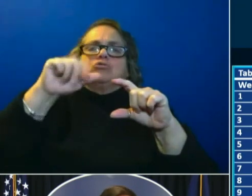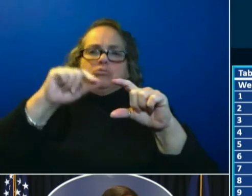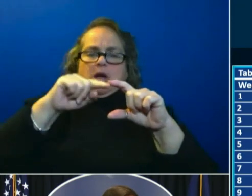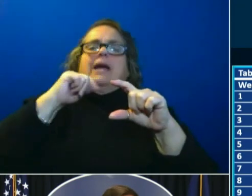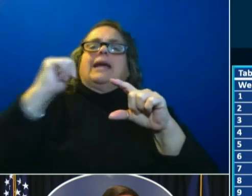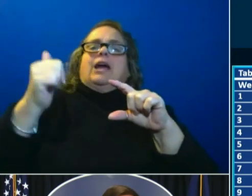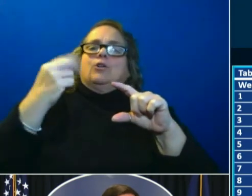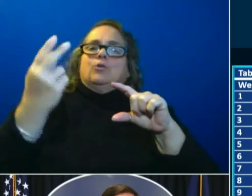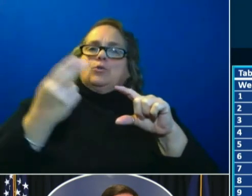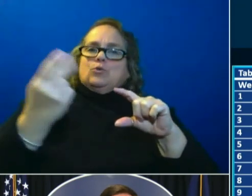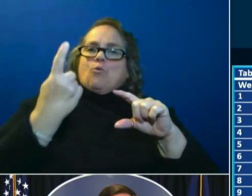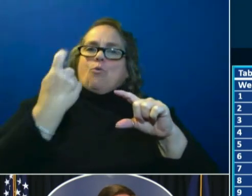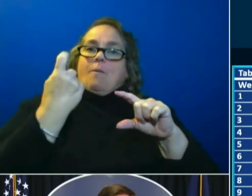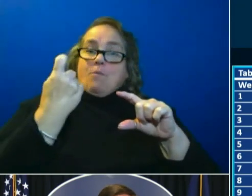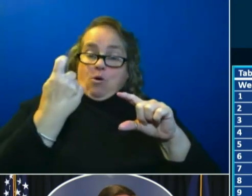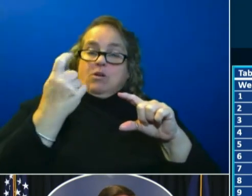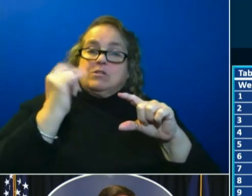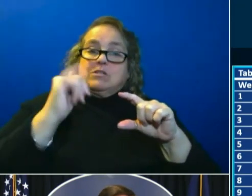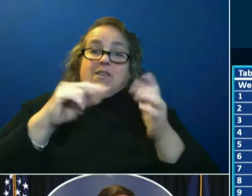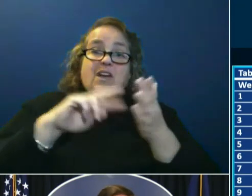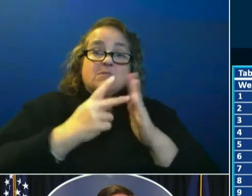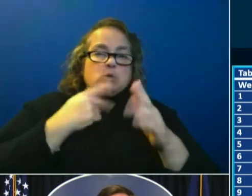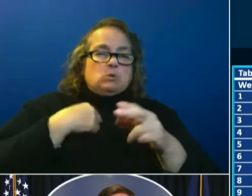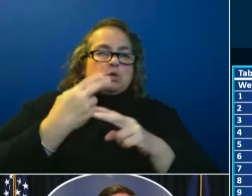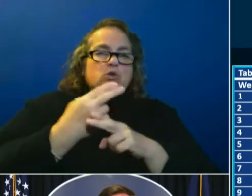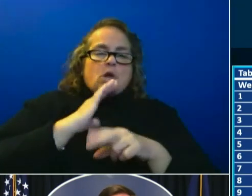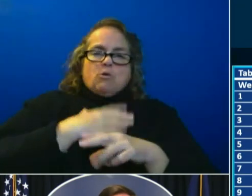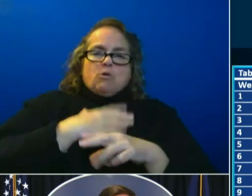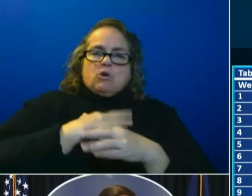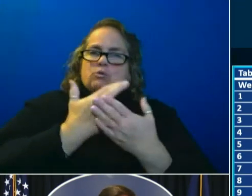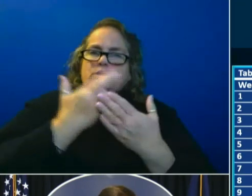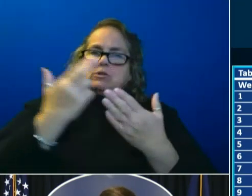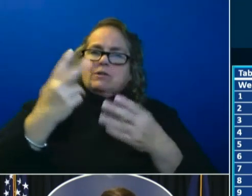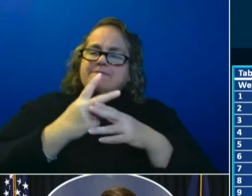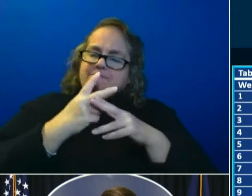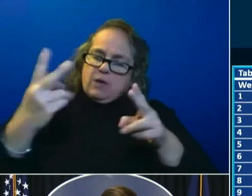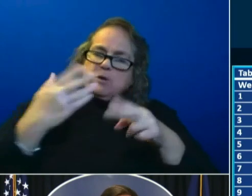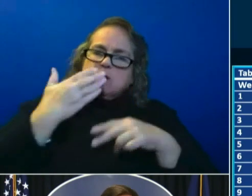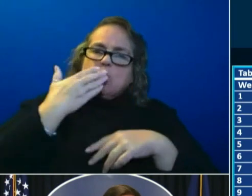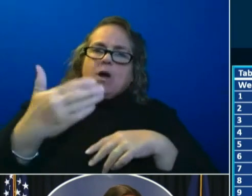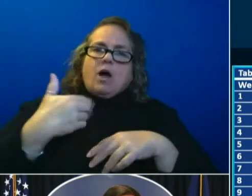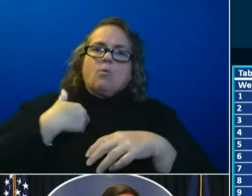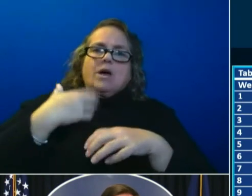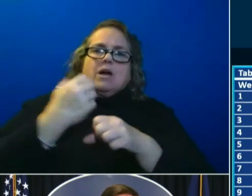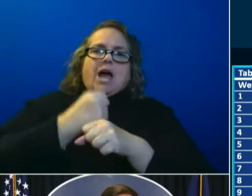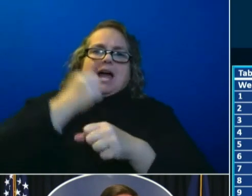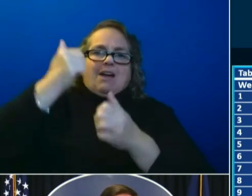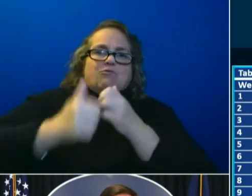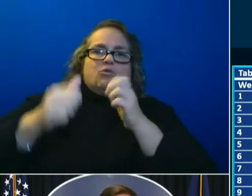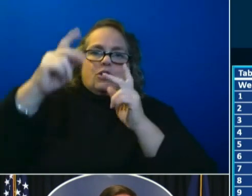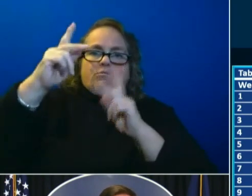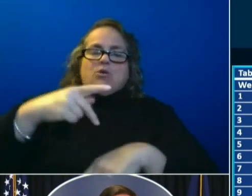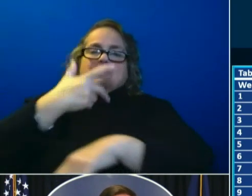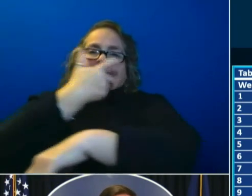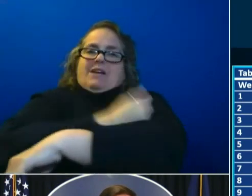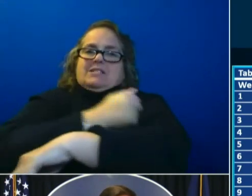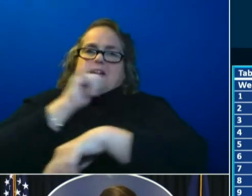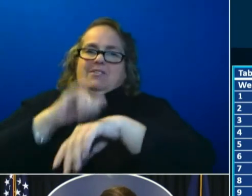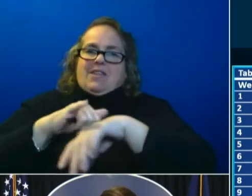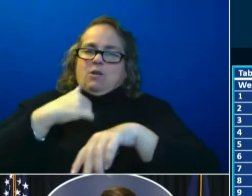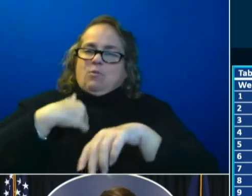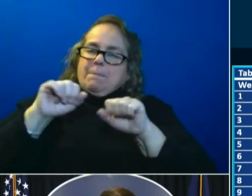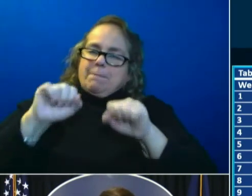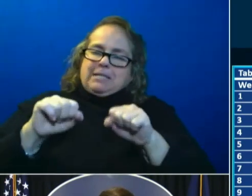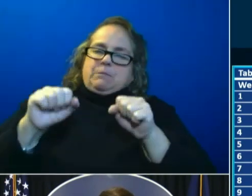resources efficiently and we gotten everybody vaccinated that we possibly can, and more, in fact, using that